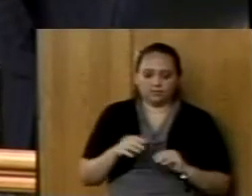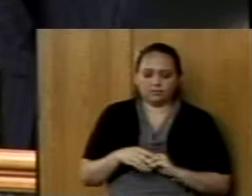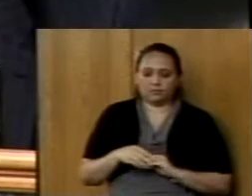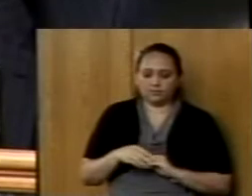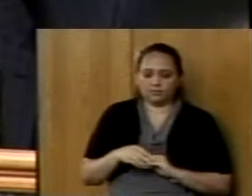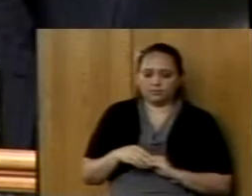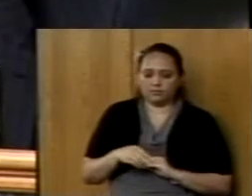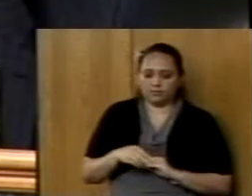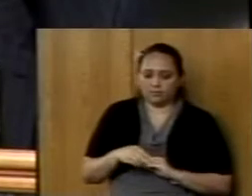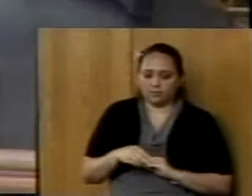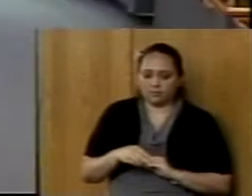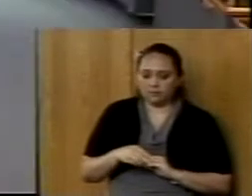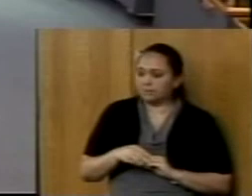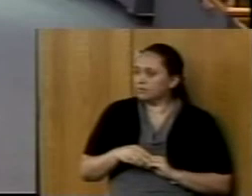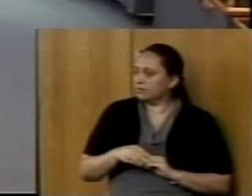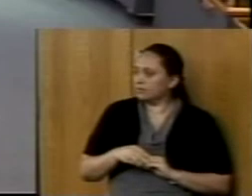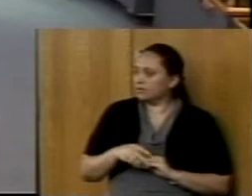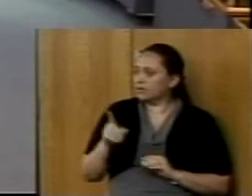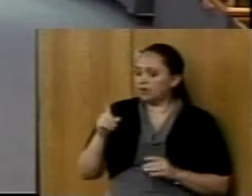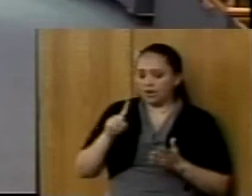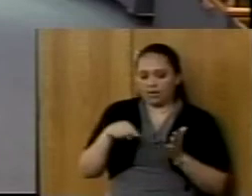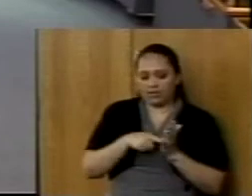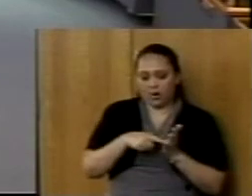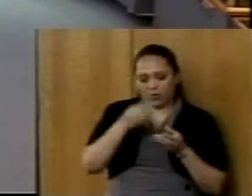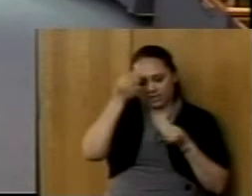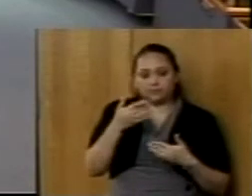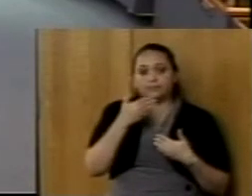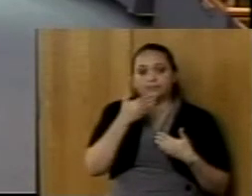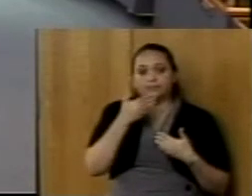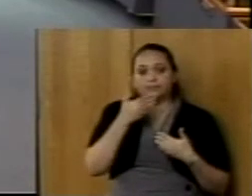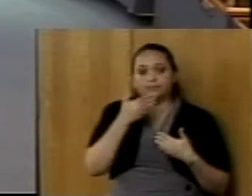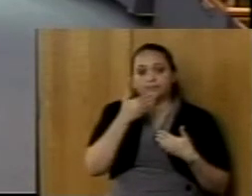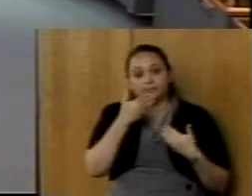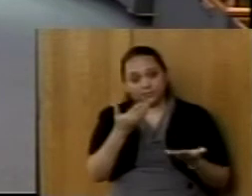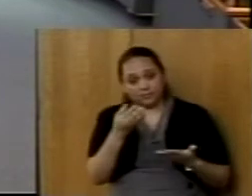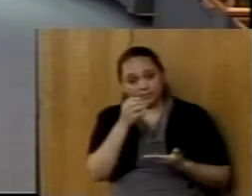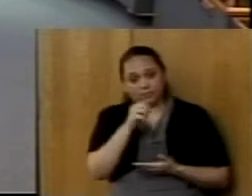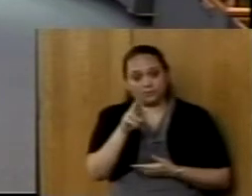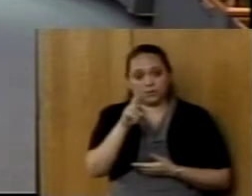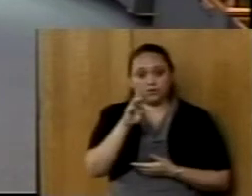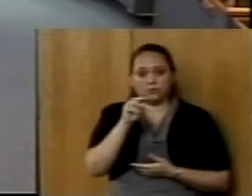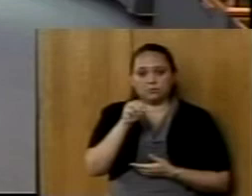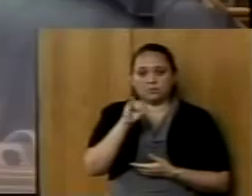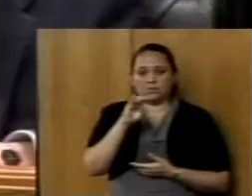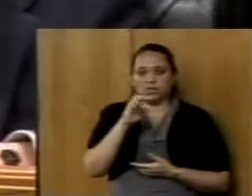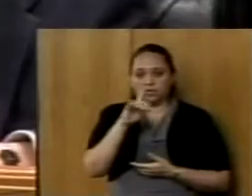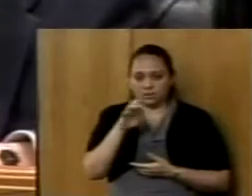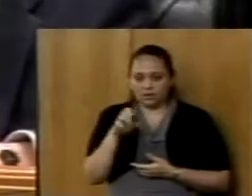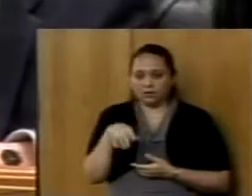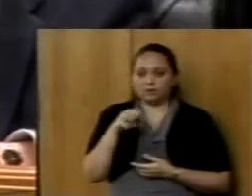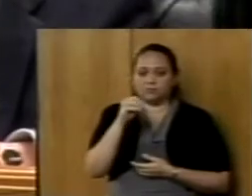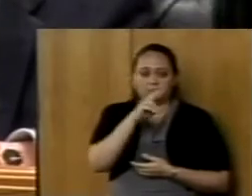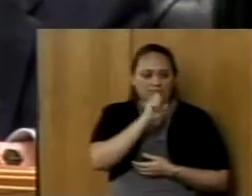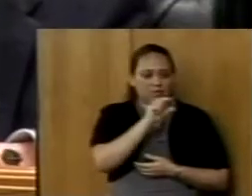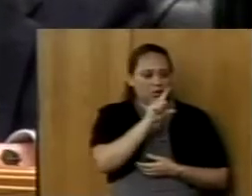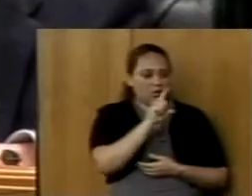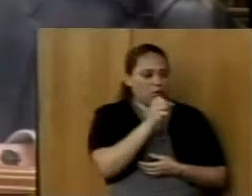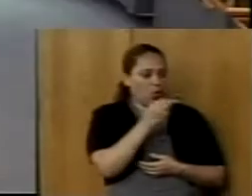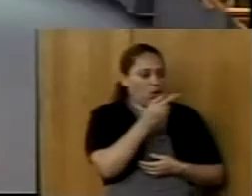objection. Okay. There was information that was discussed that I didn't. Thank you, Mr. Michel. Thank you. Mrs. Longoria, what is your